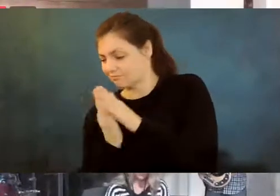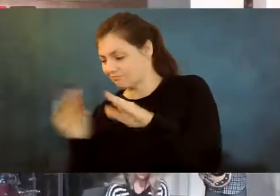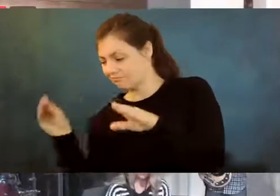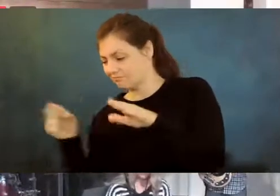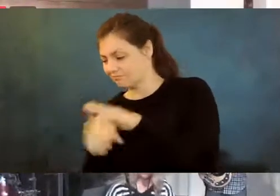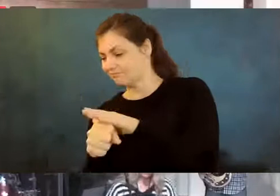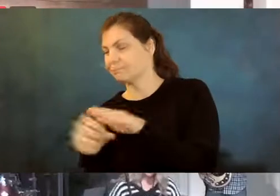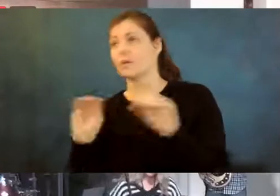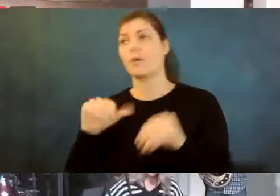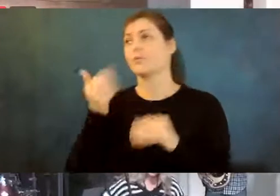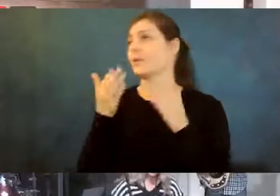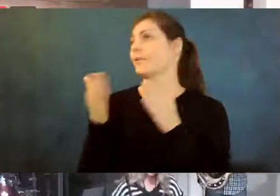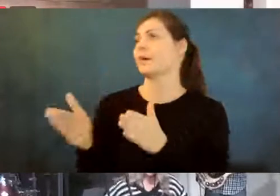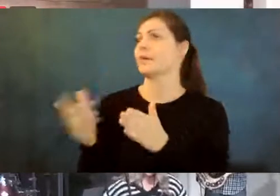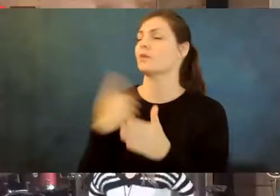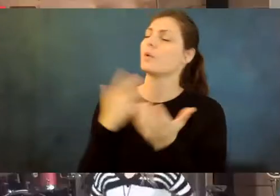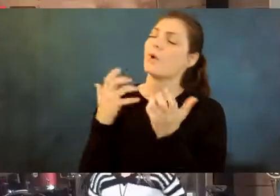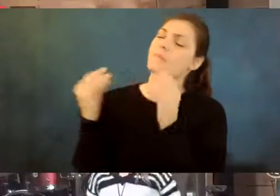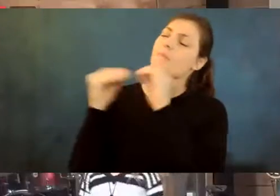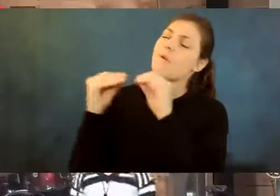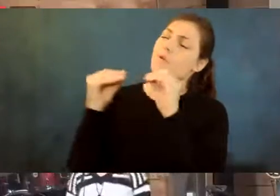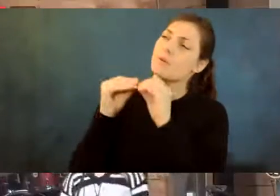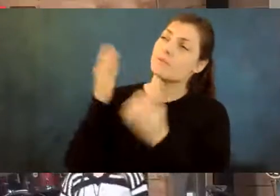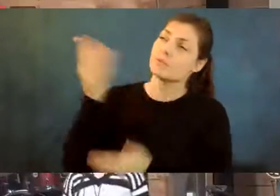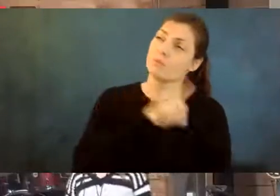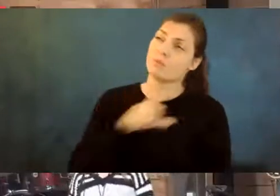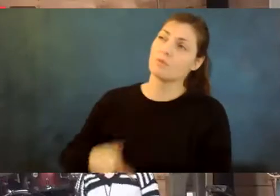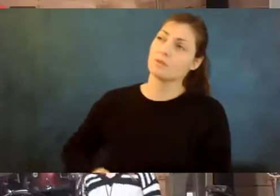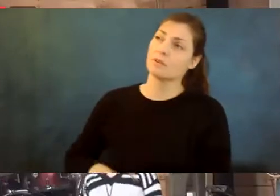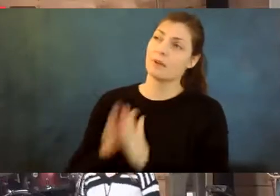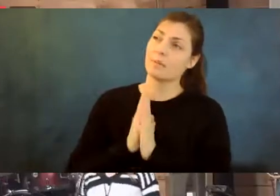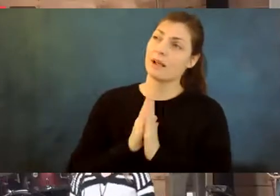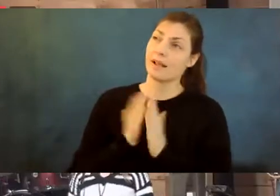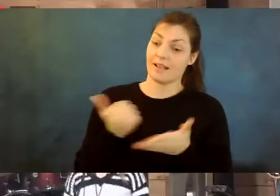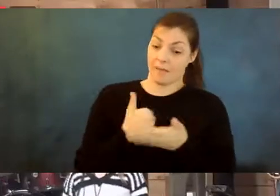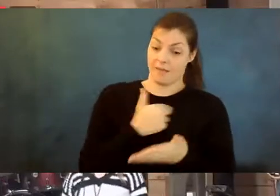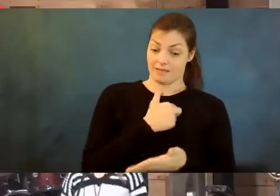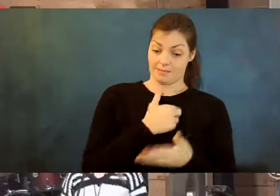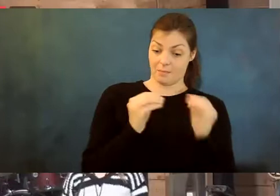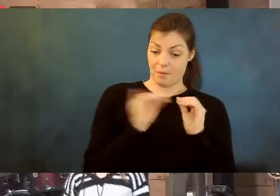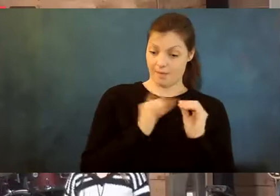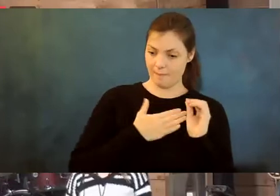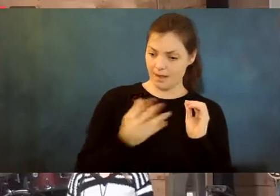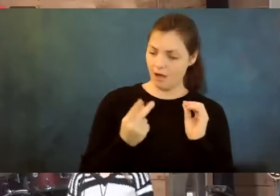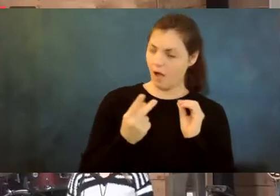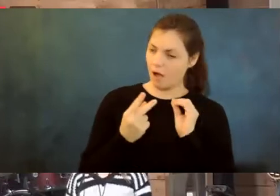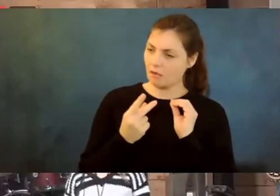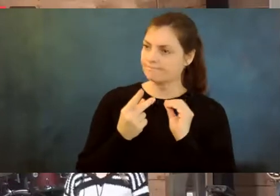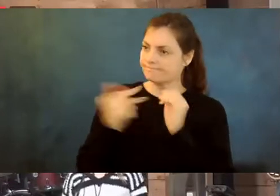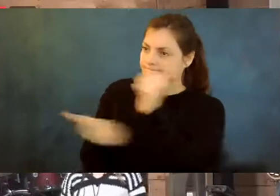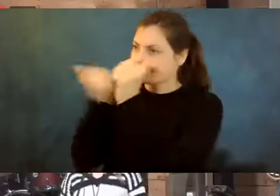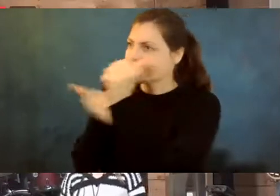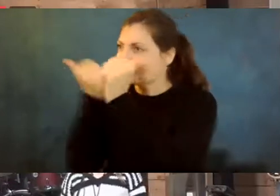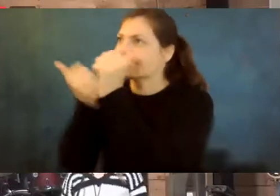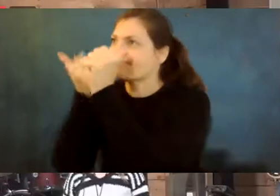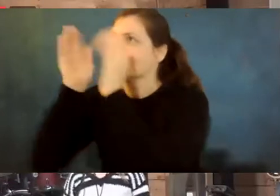Lord. We want more of you, Lord. I pray we would be like my dog and we would hound you, Lord, but you want to be